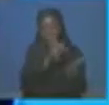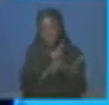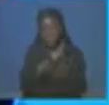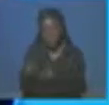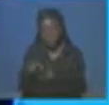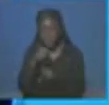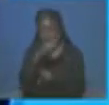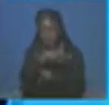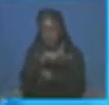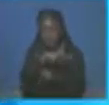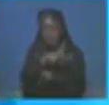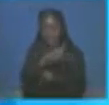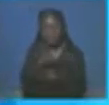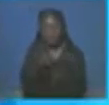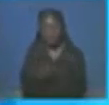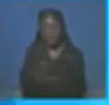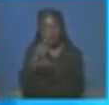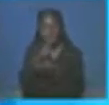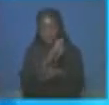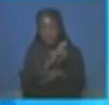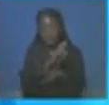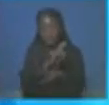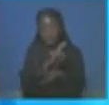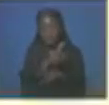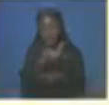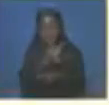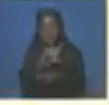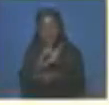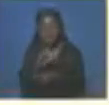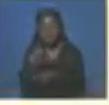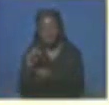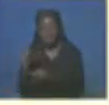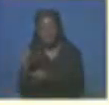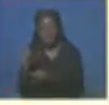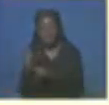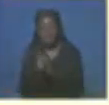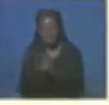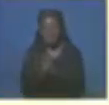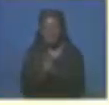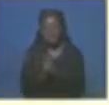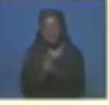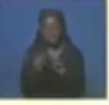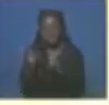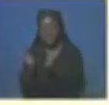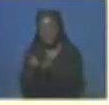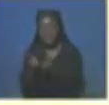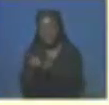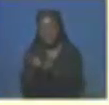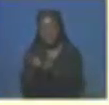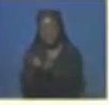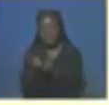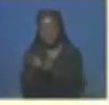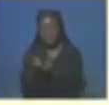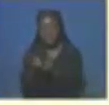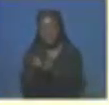Preparation to Recovery and Reconstruction Country Team. Now, the Prime Minister says mitigating the risks of climate change is